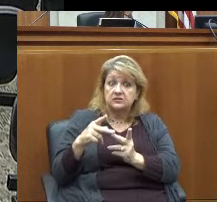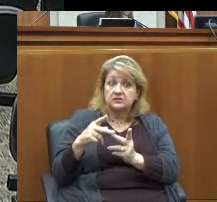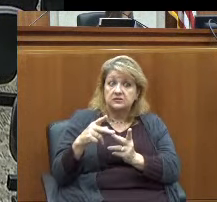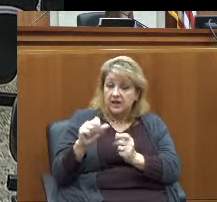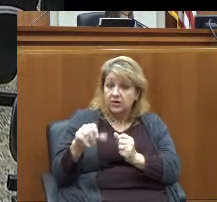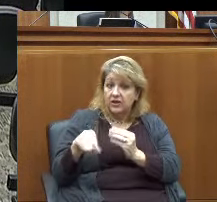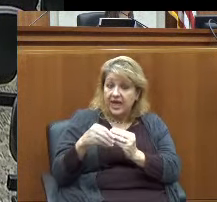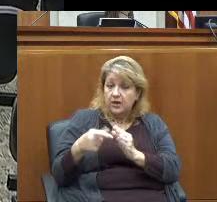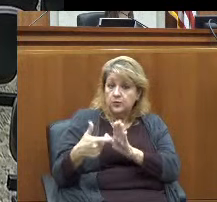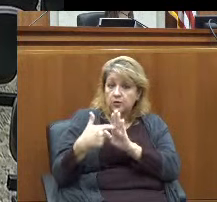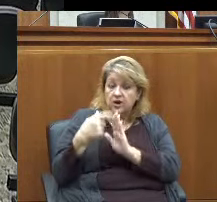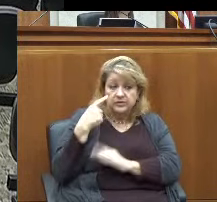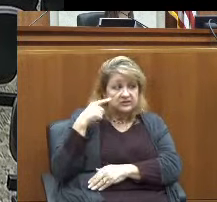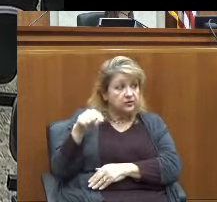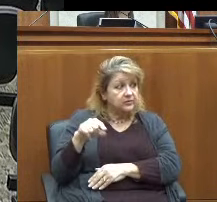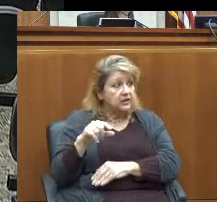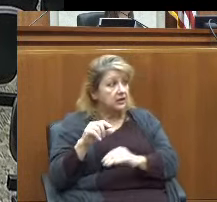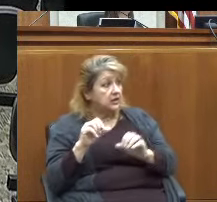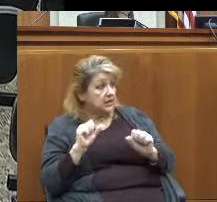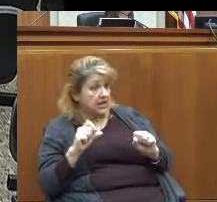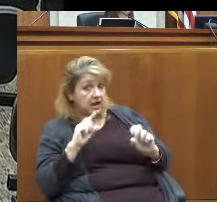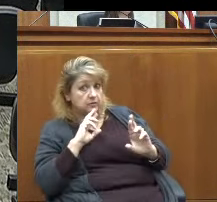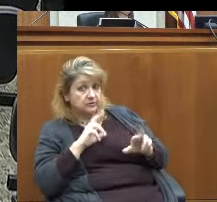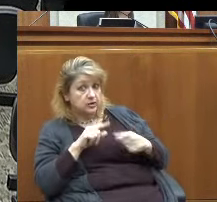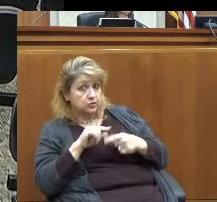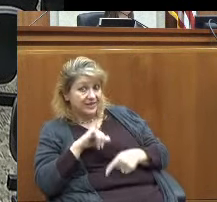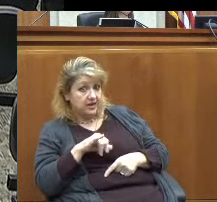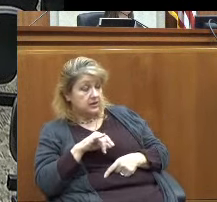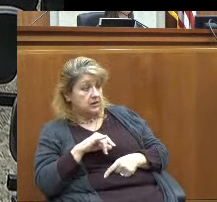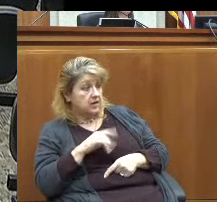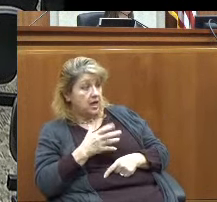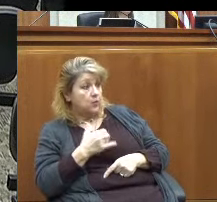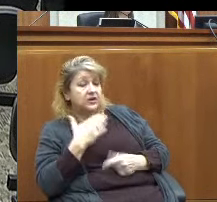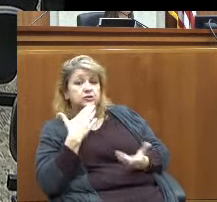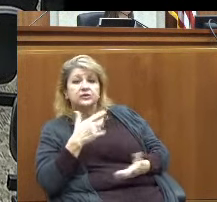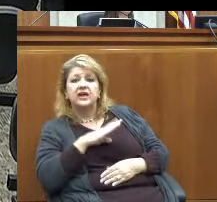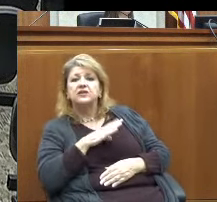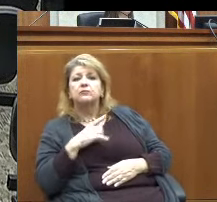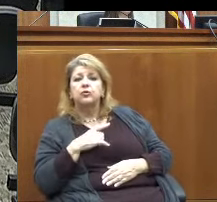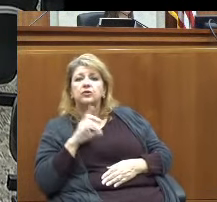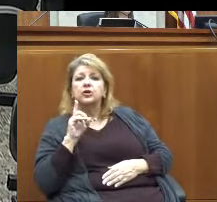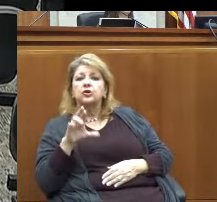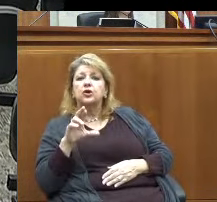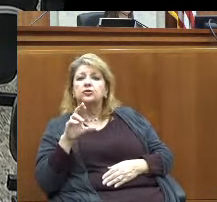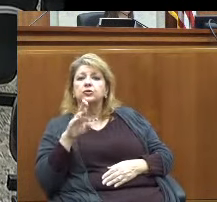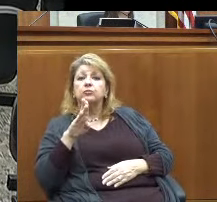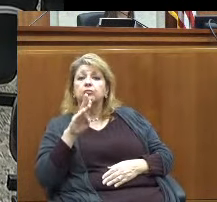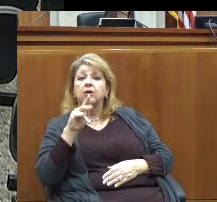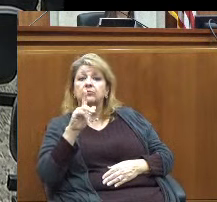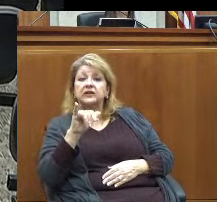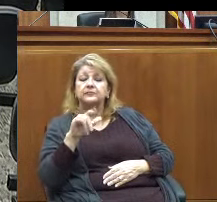Thank you. If I may, just real quickly, I want to thank this board, Dr. Brumley,